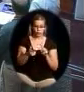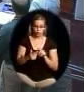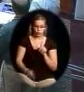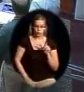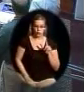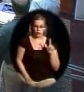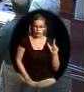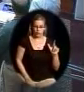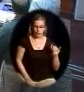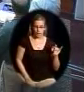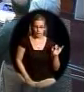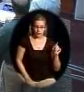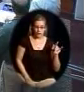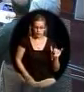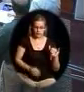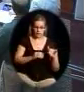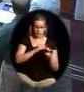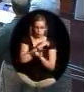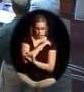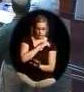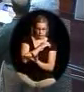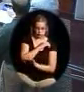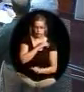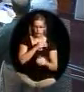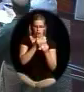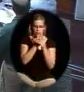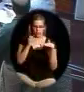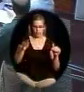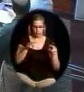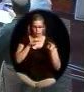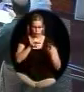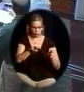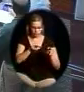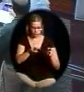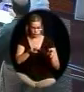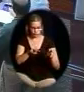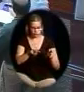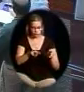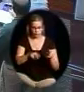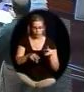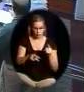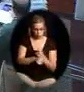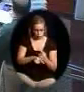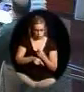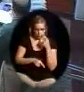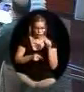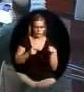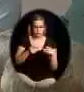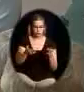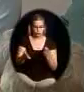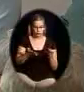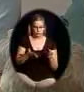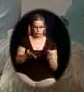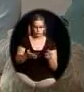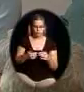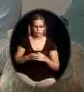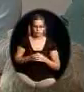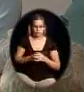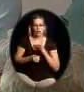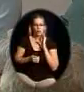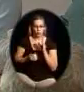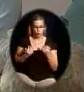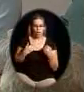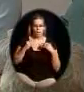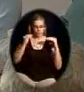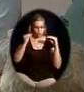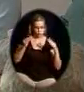and protection and a level of supervision that you all feel is appropriate for these services. They will have an